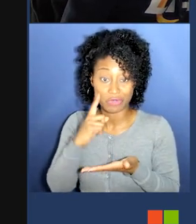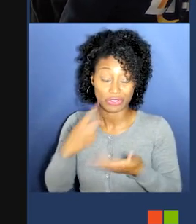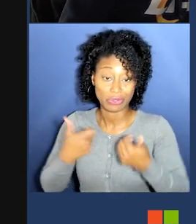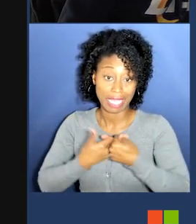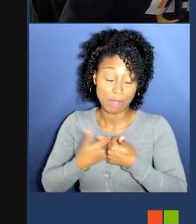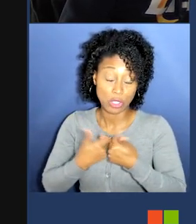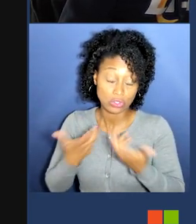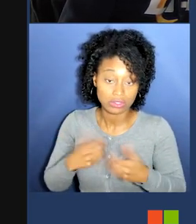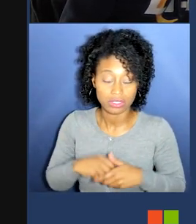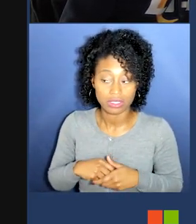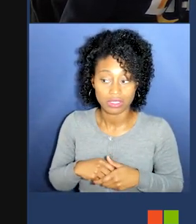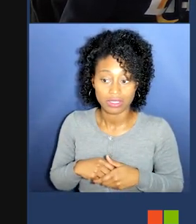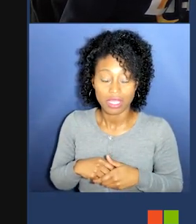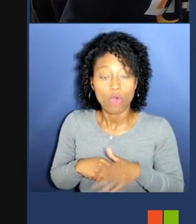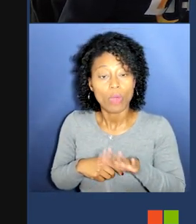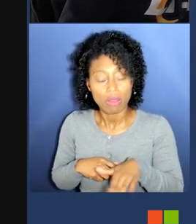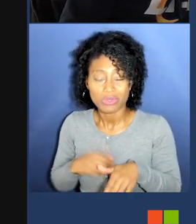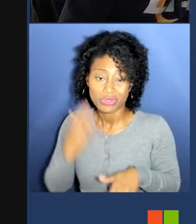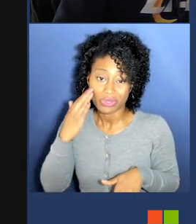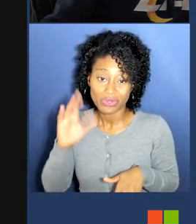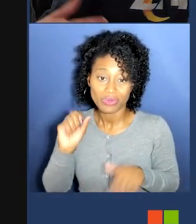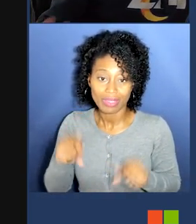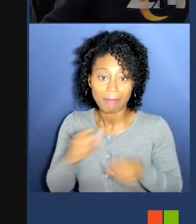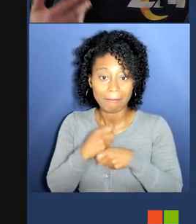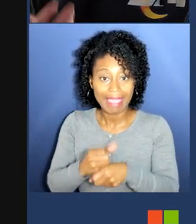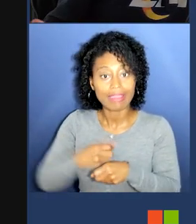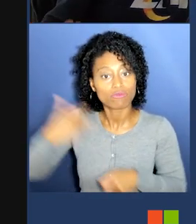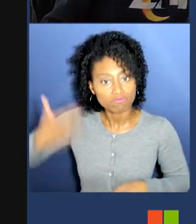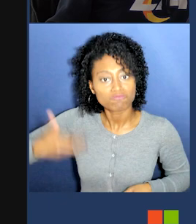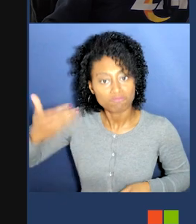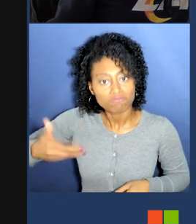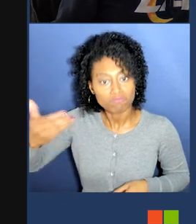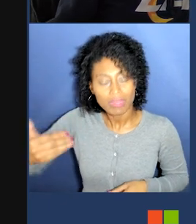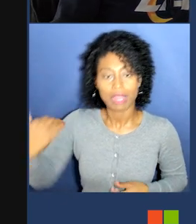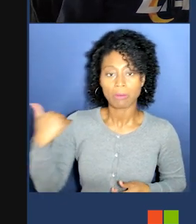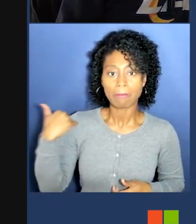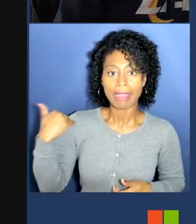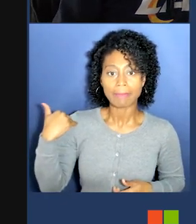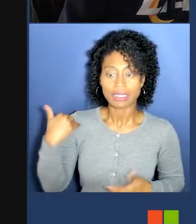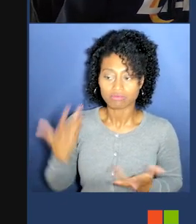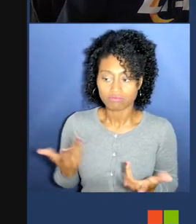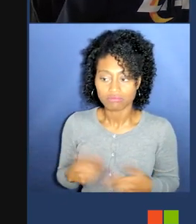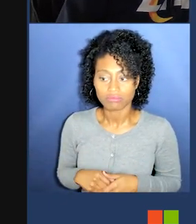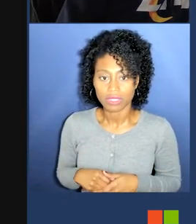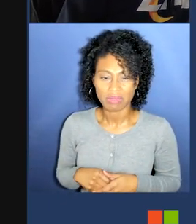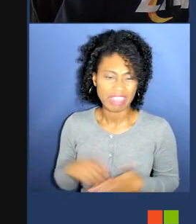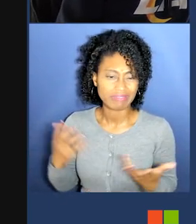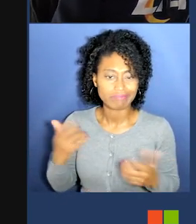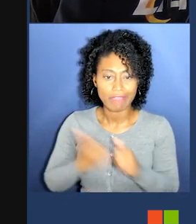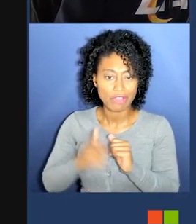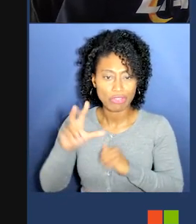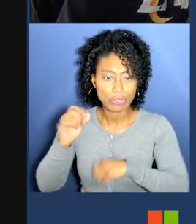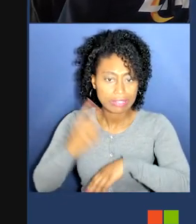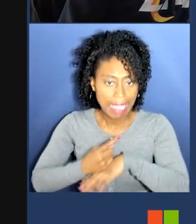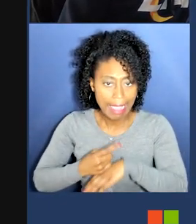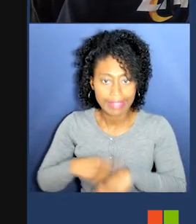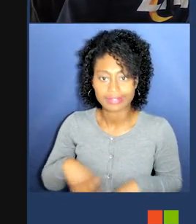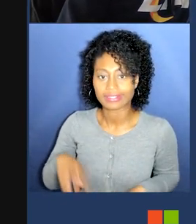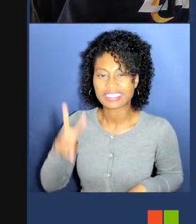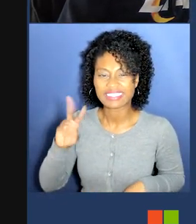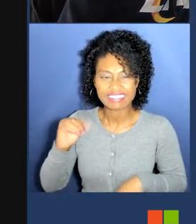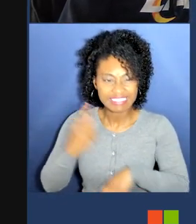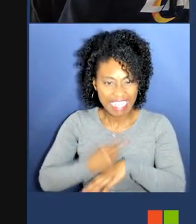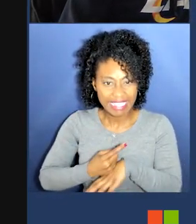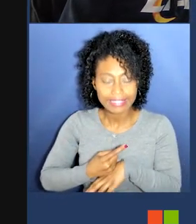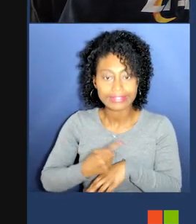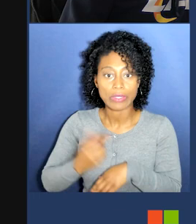can also create a rotation reminder for you to do this like every 30 days or every 60 days or something like